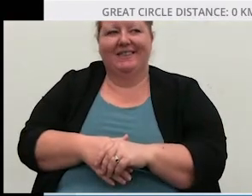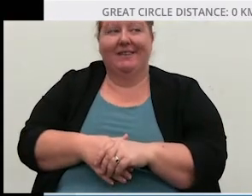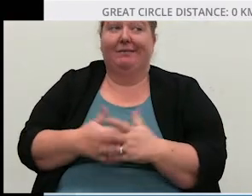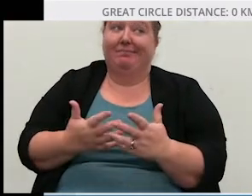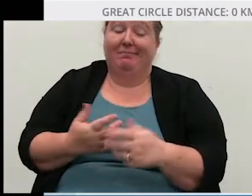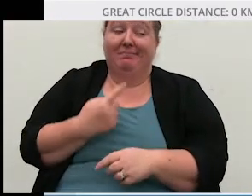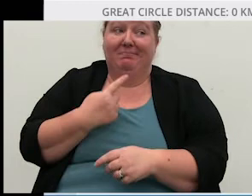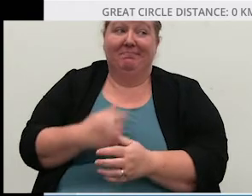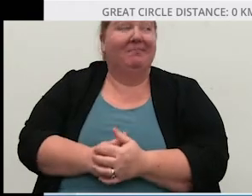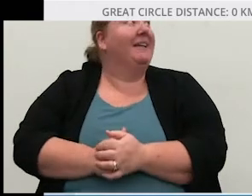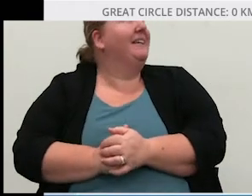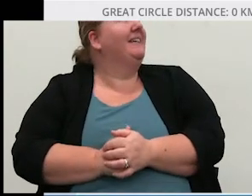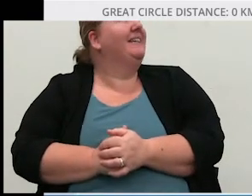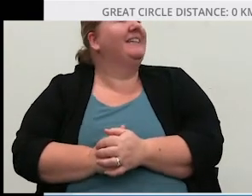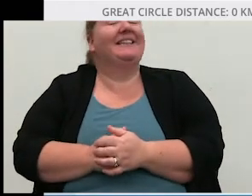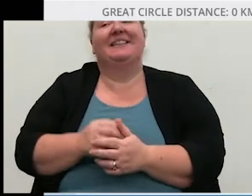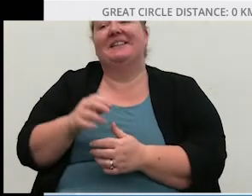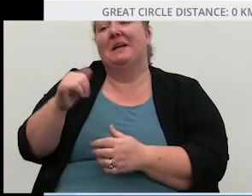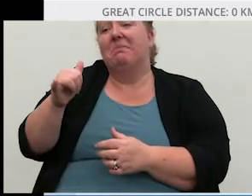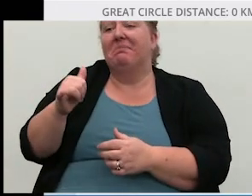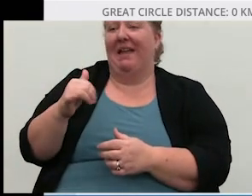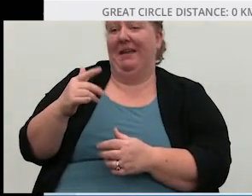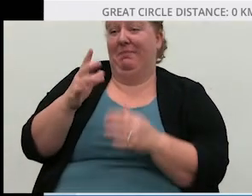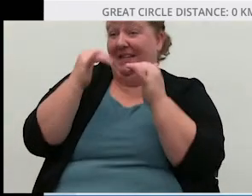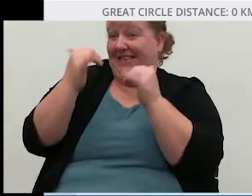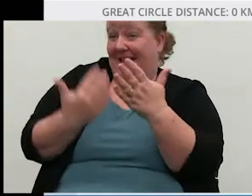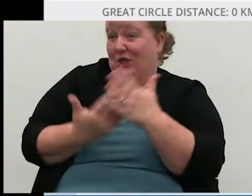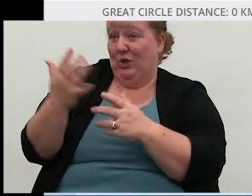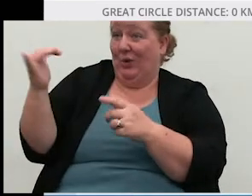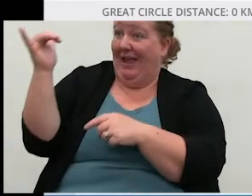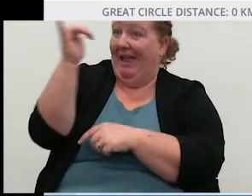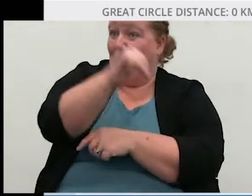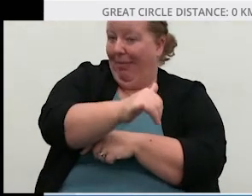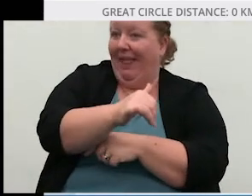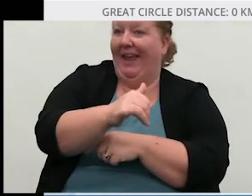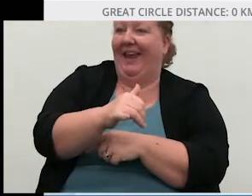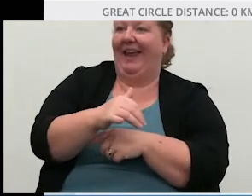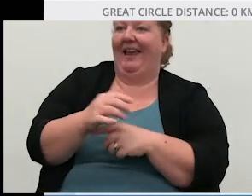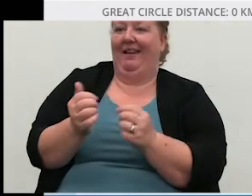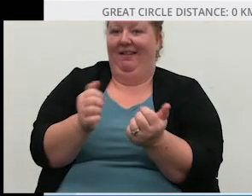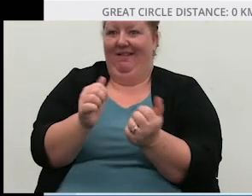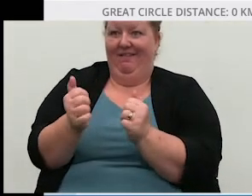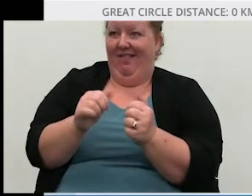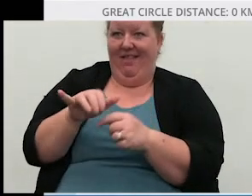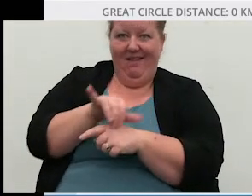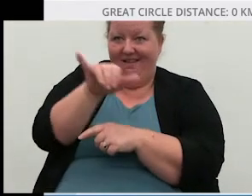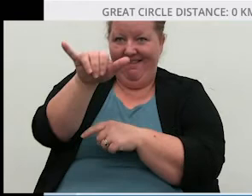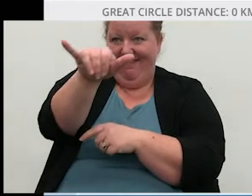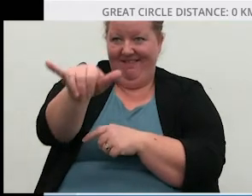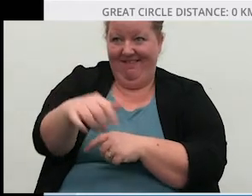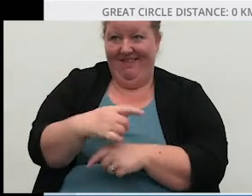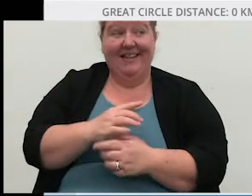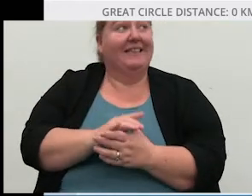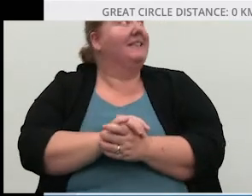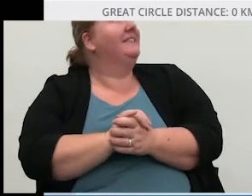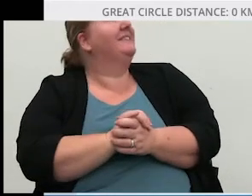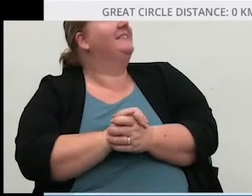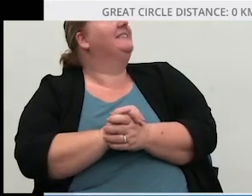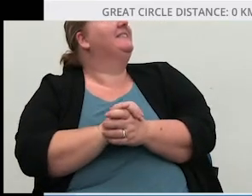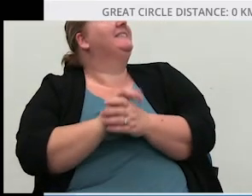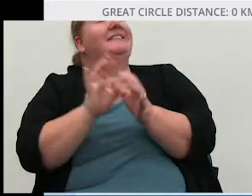things. You might want to test a new aeroplane by flying on a route that looks like the aeroplane that you're